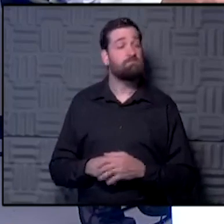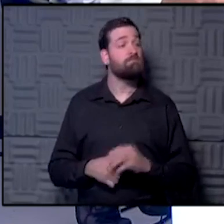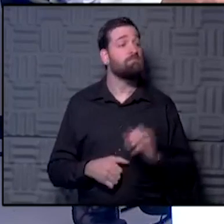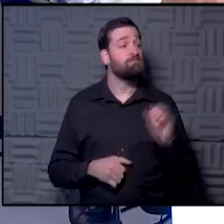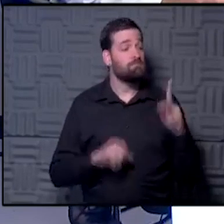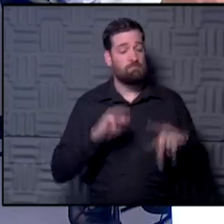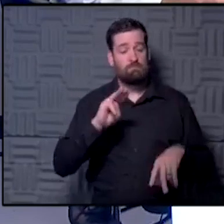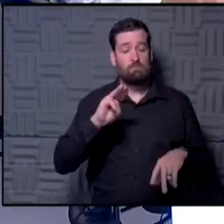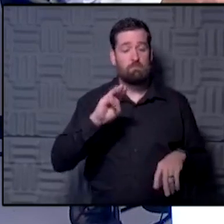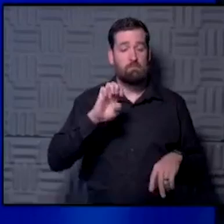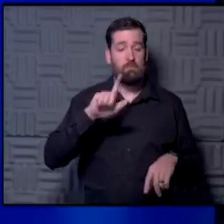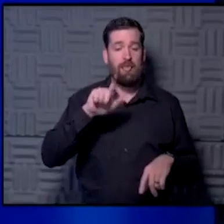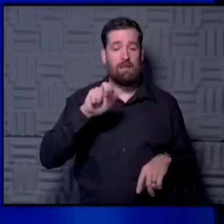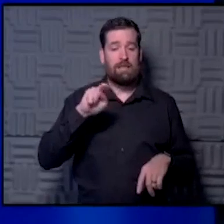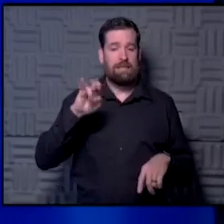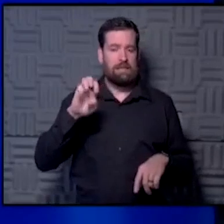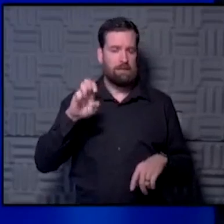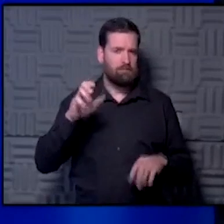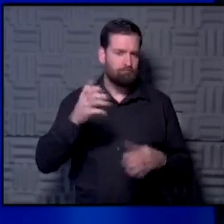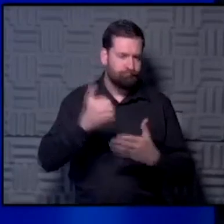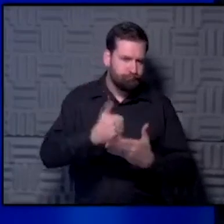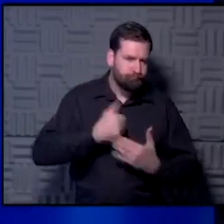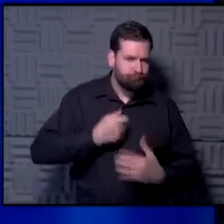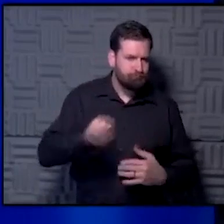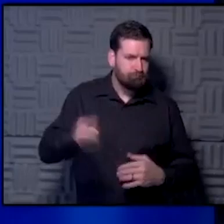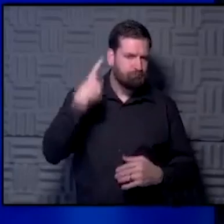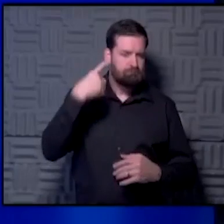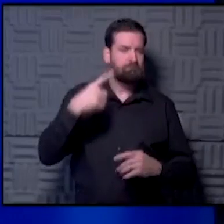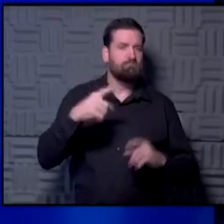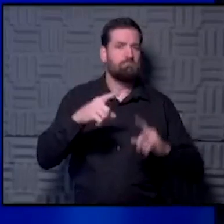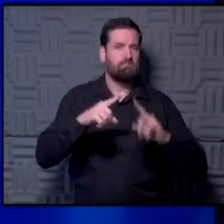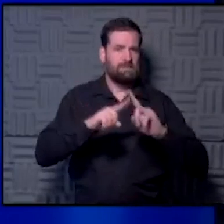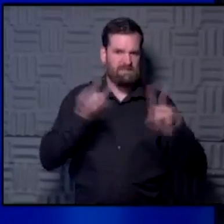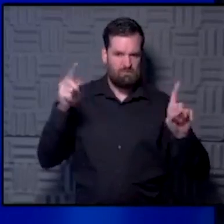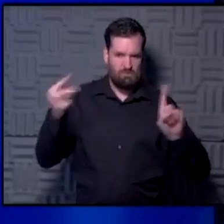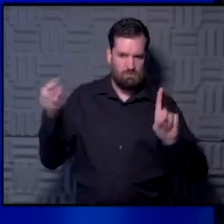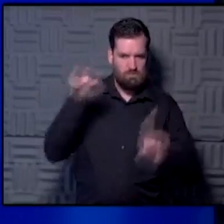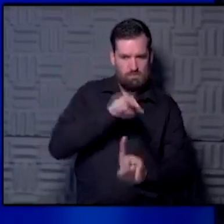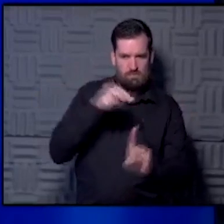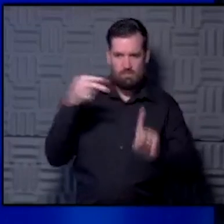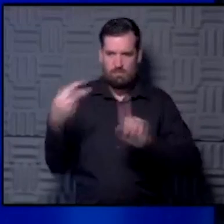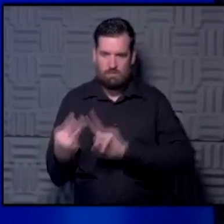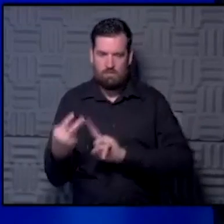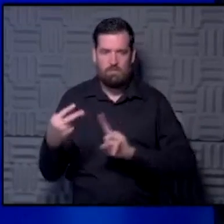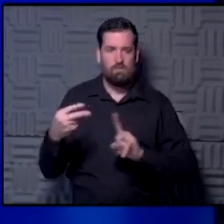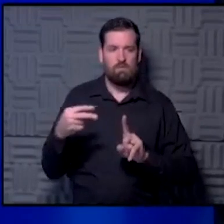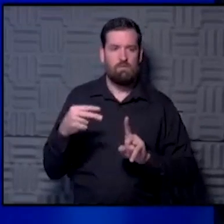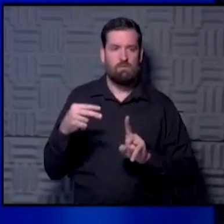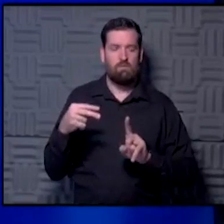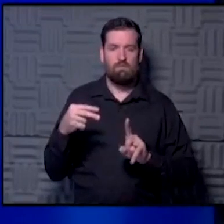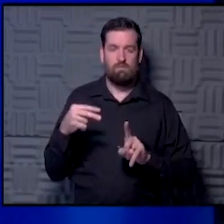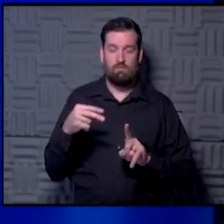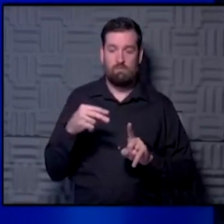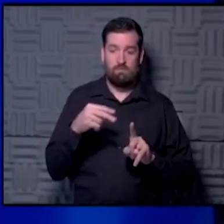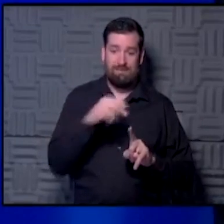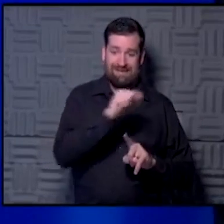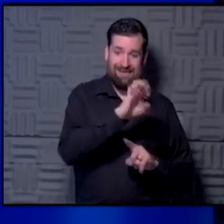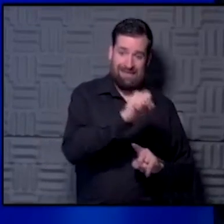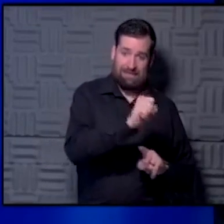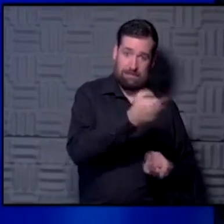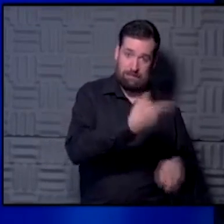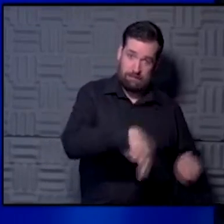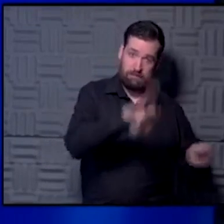Okay, Melanie says, can you help her understand the different interpretations on the different sites of whether cases are rising